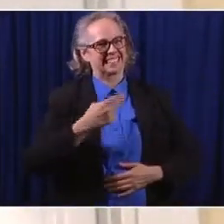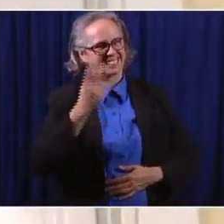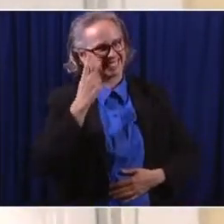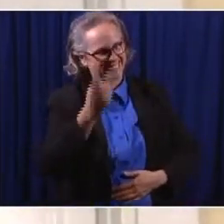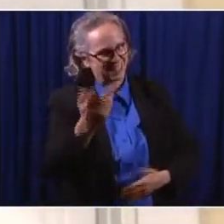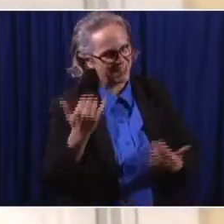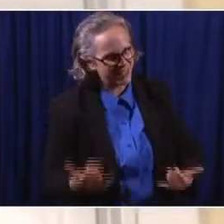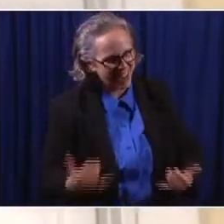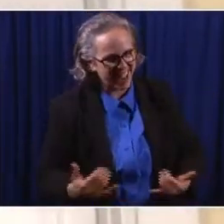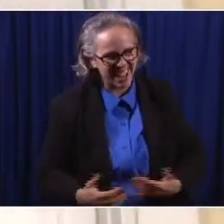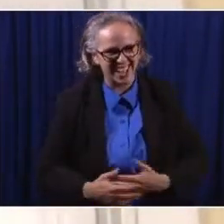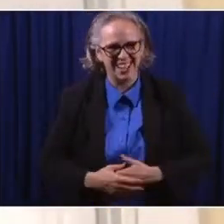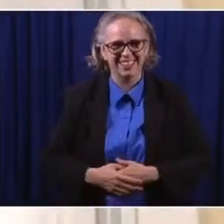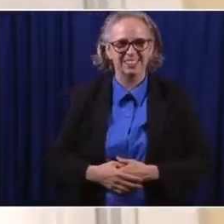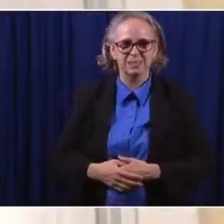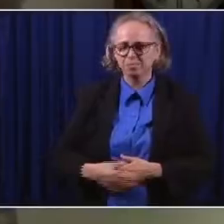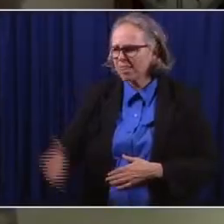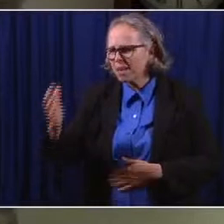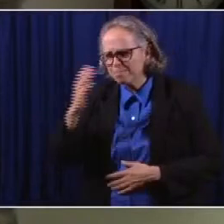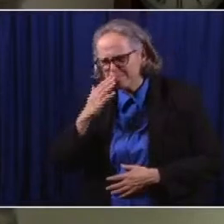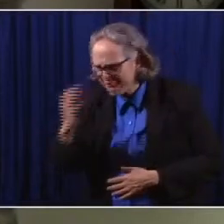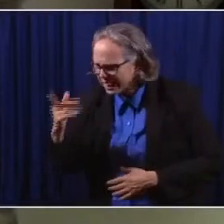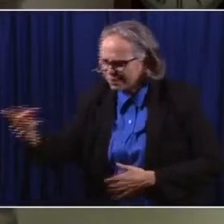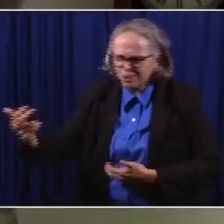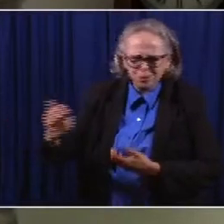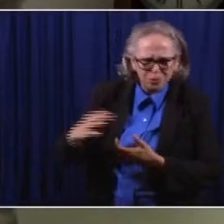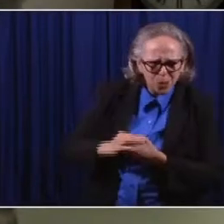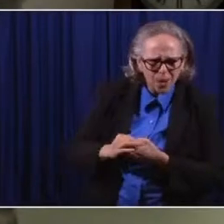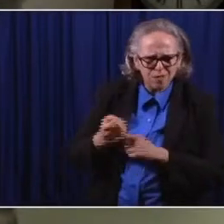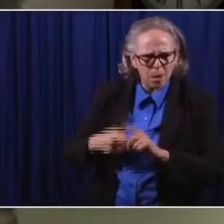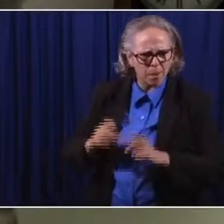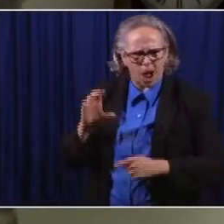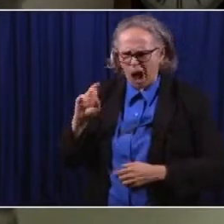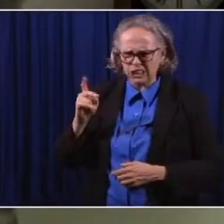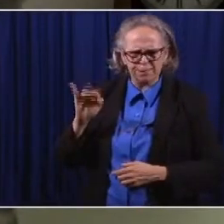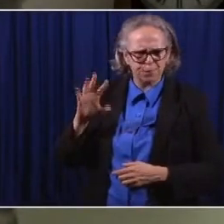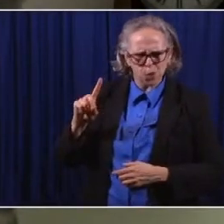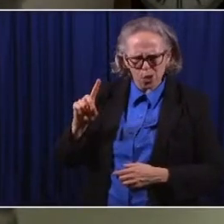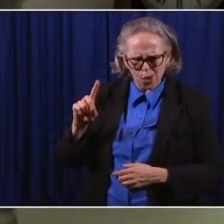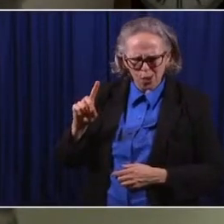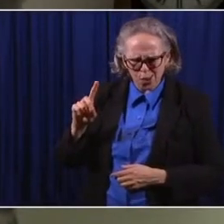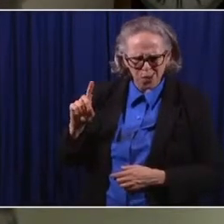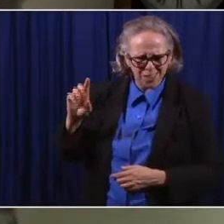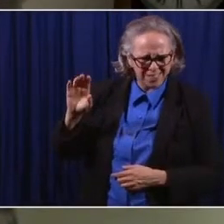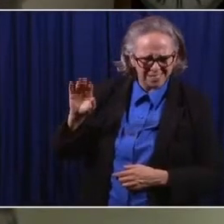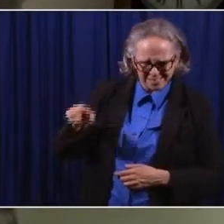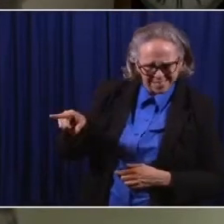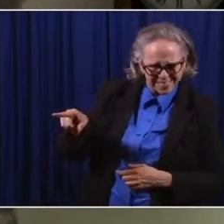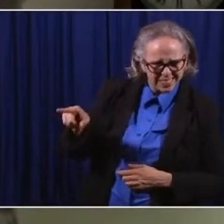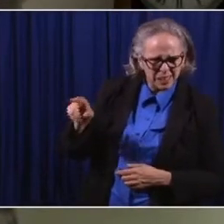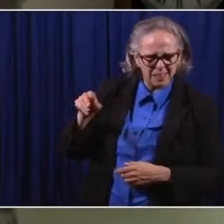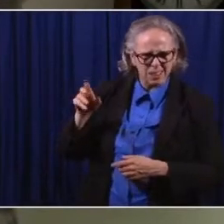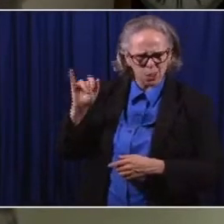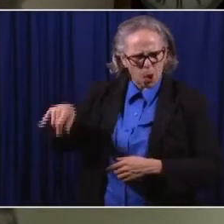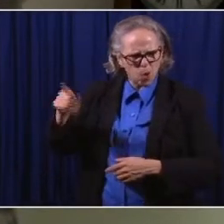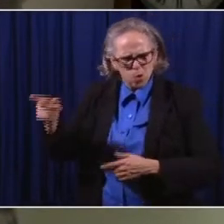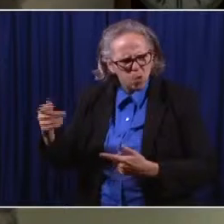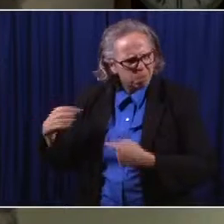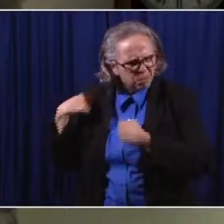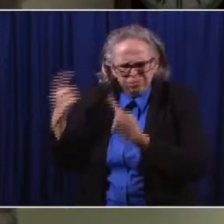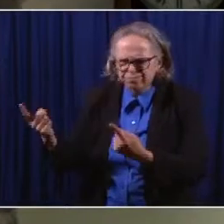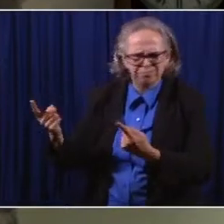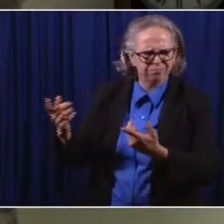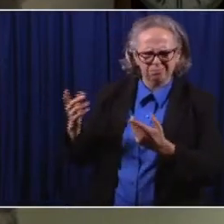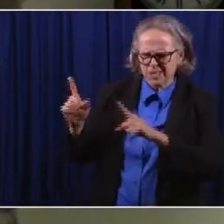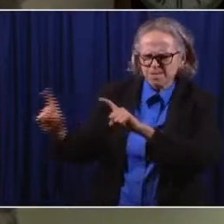So Dr. Crawford, thanks for joining us from Oxford. And, you know, I know you've been aggressive in regard to testing, and kind of tell